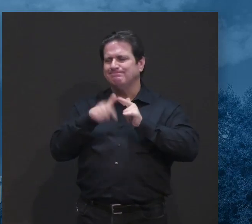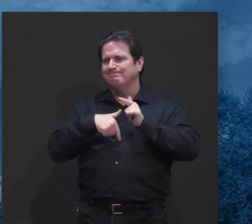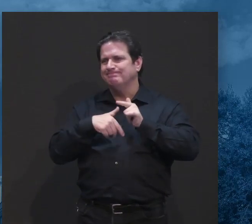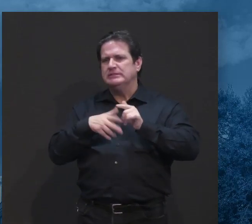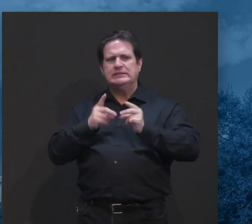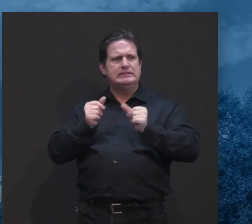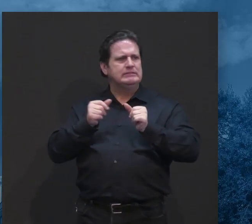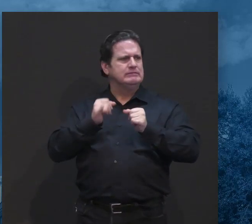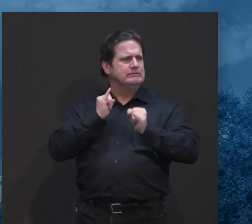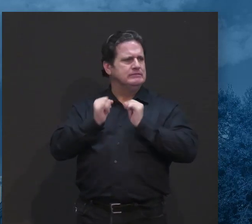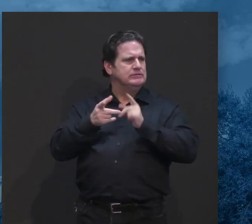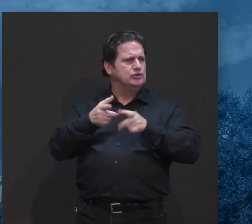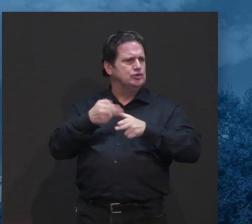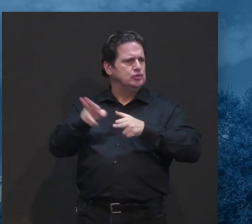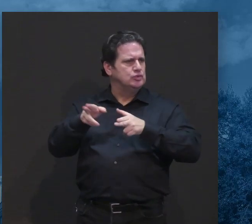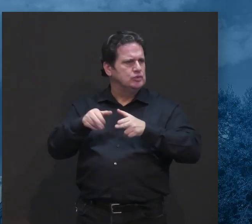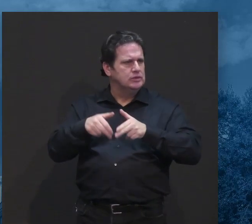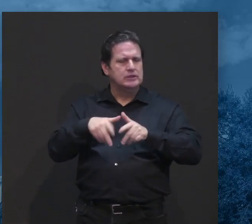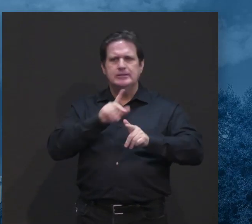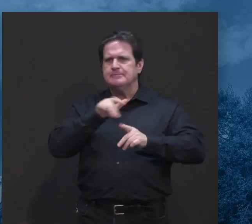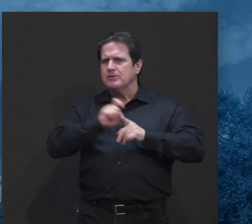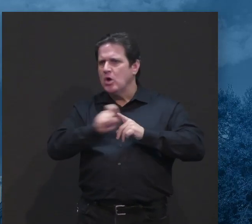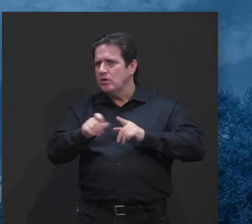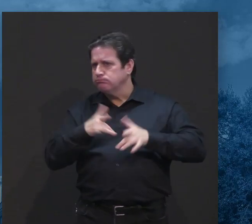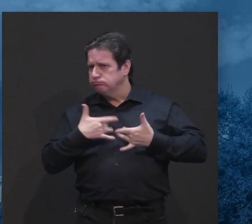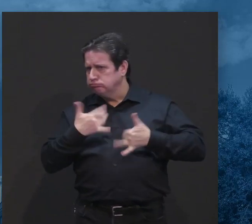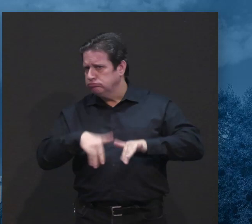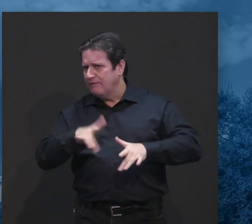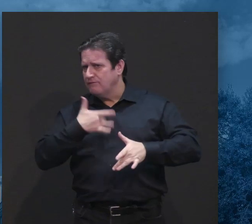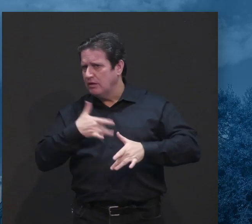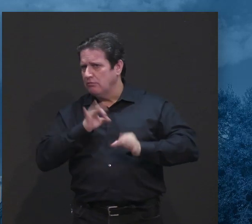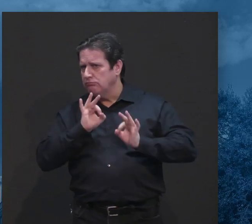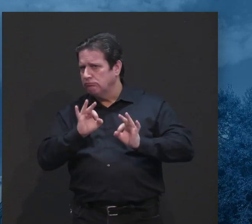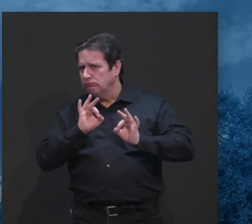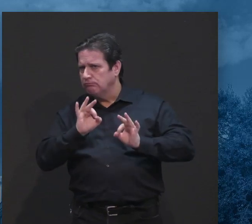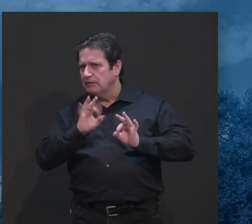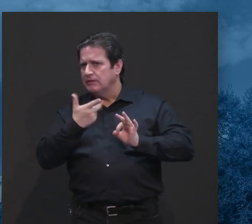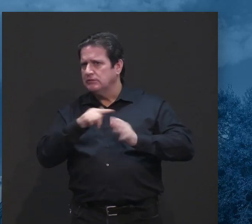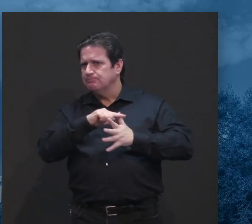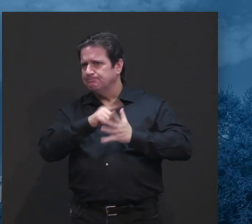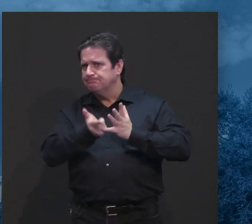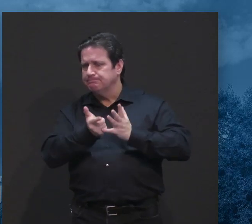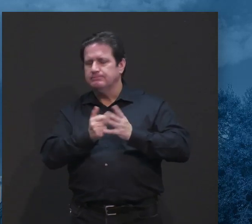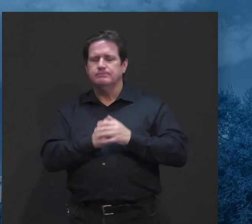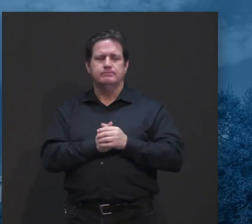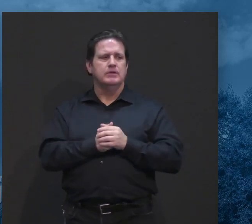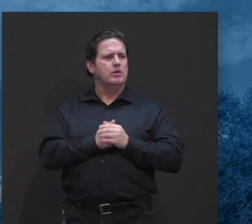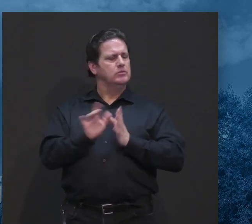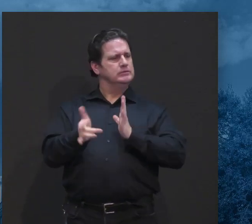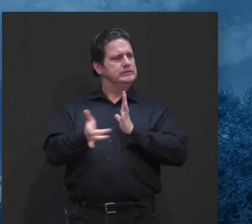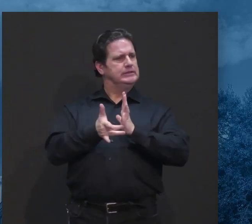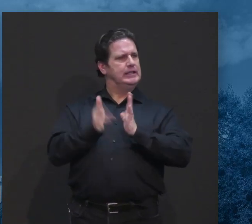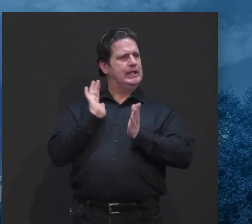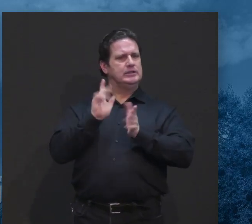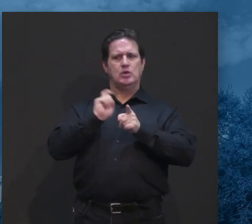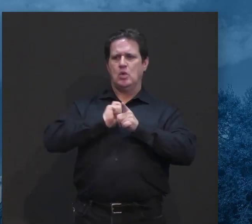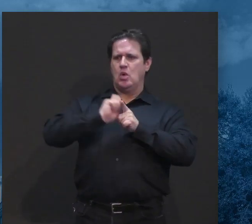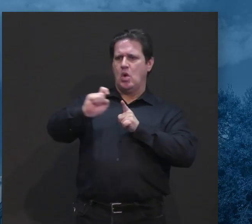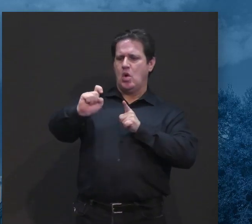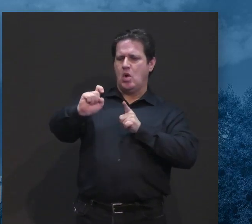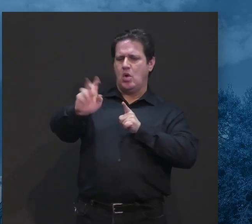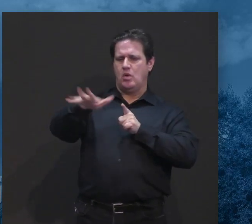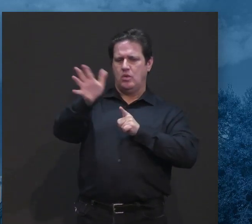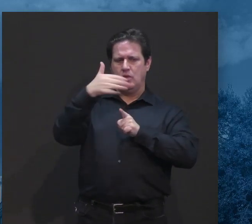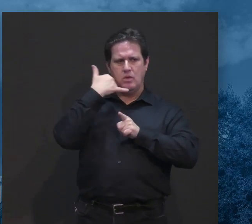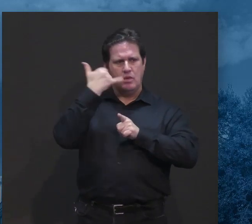the interviews a lot shorter, but also looking at technology to do less calls and